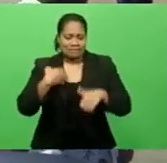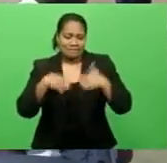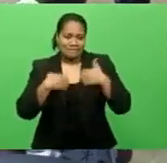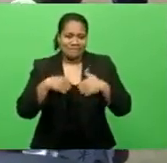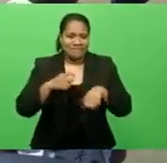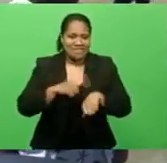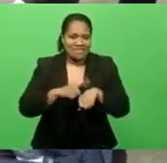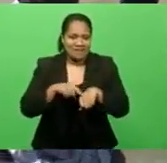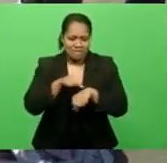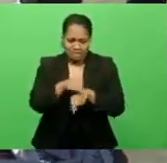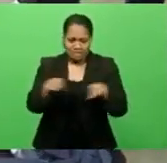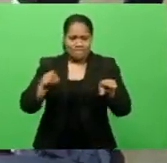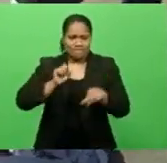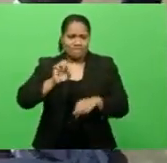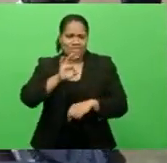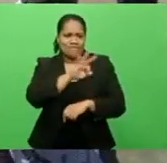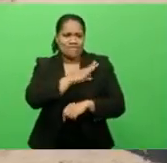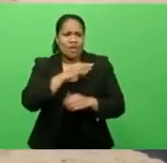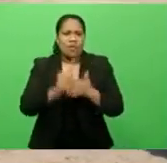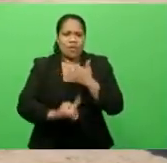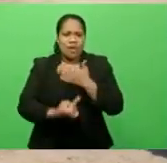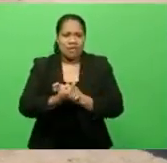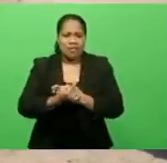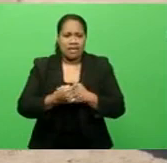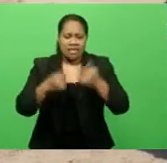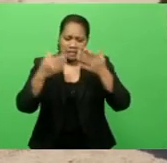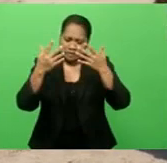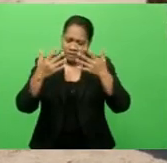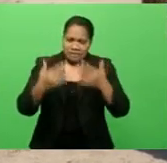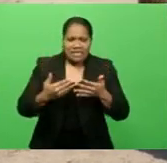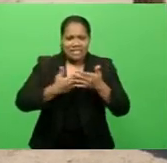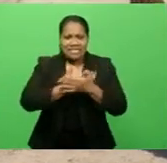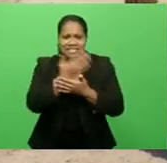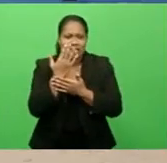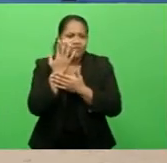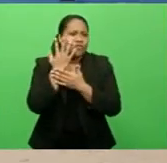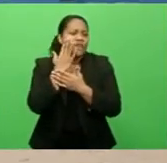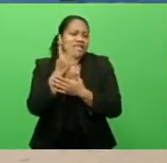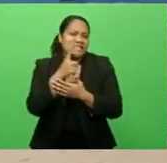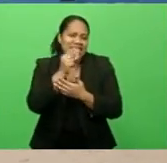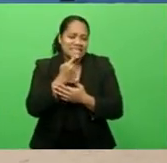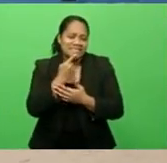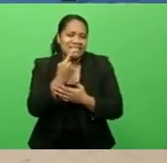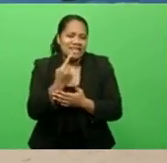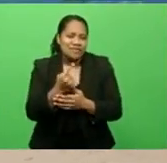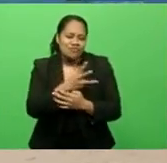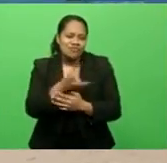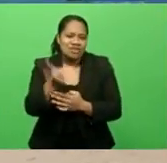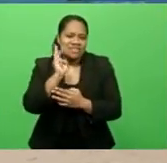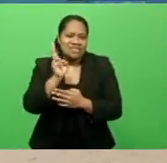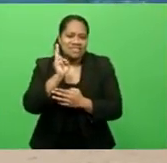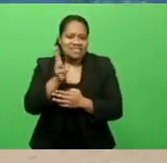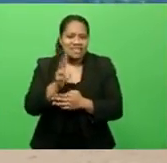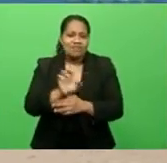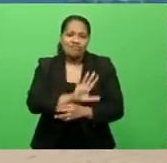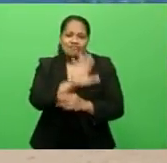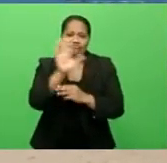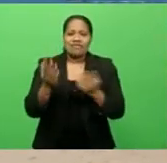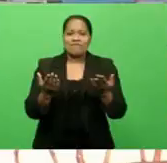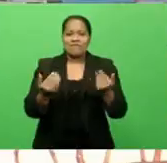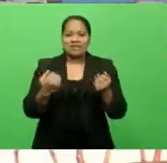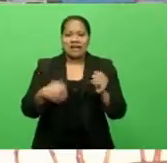staff who had been counting down the days until when they could say these words again. Welcome to